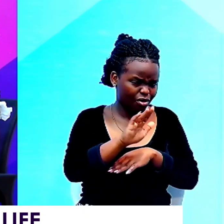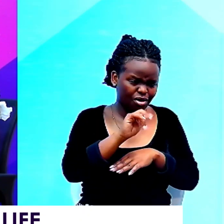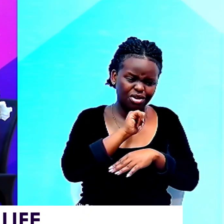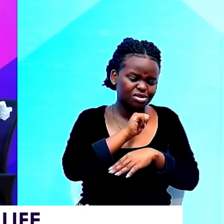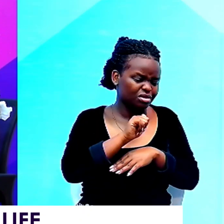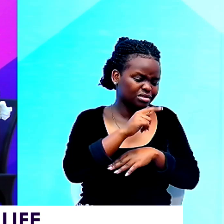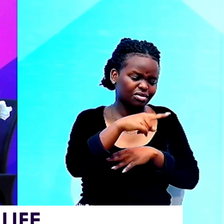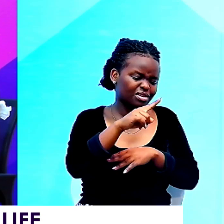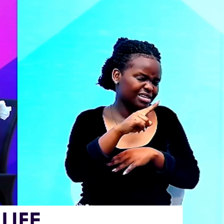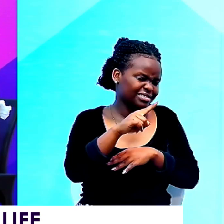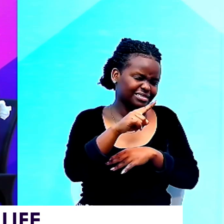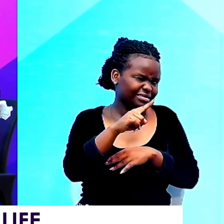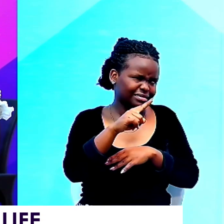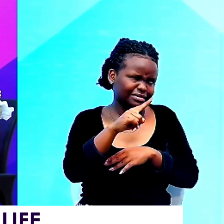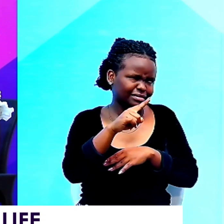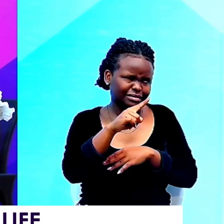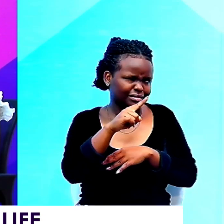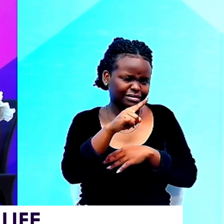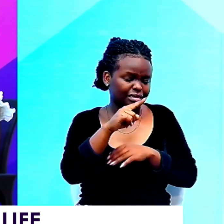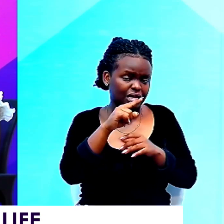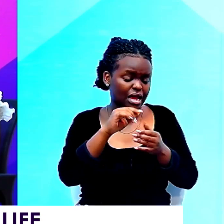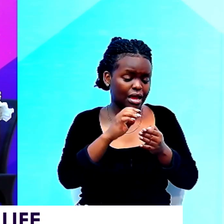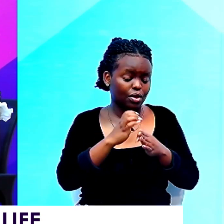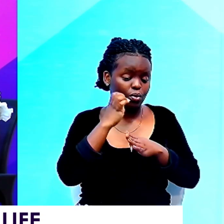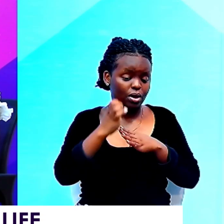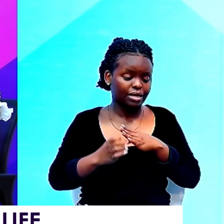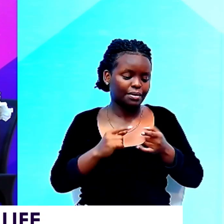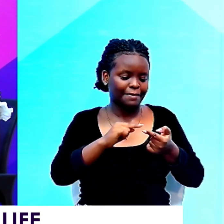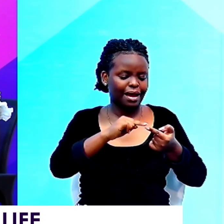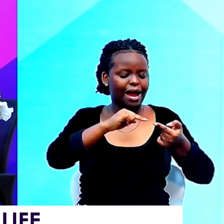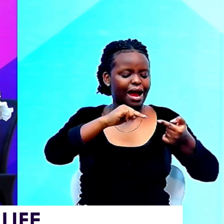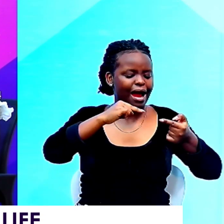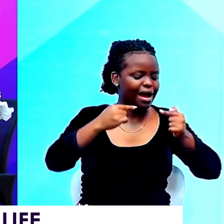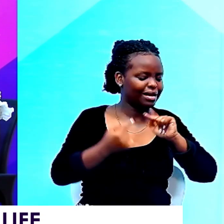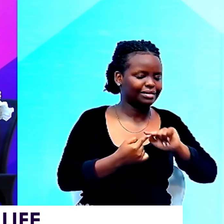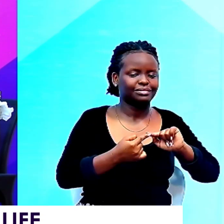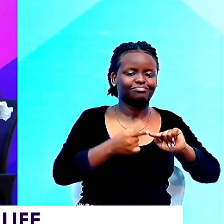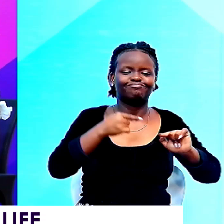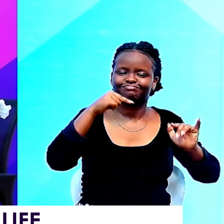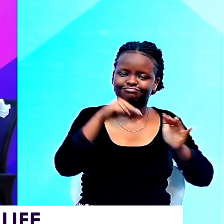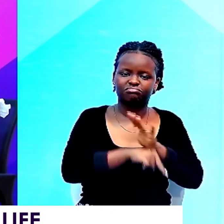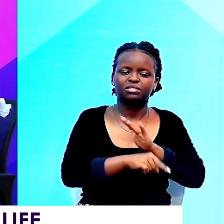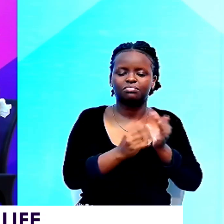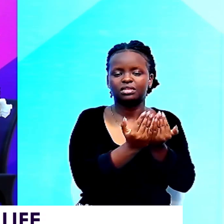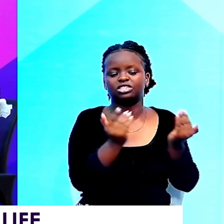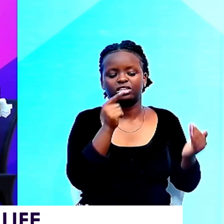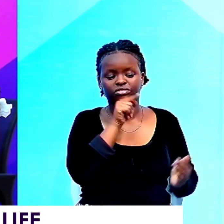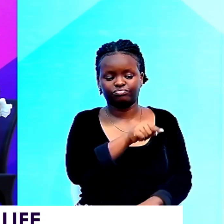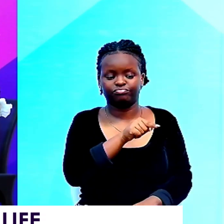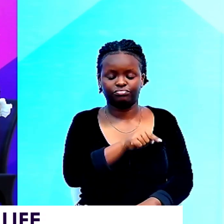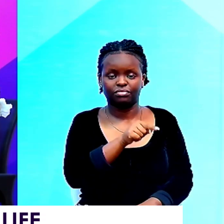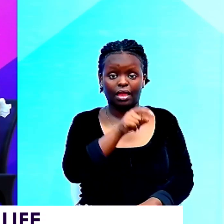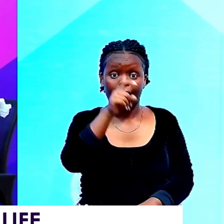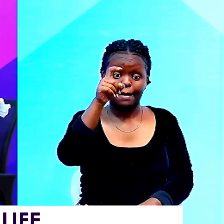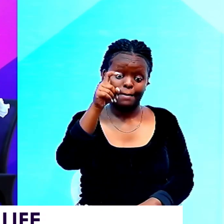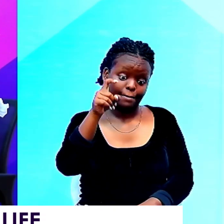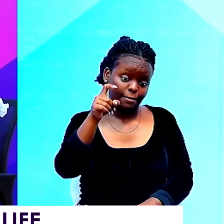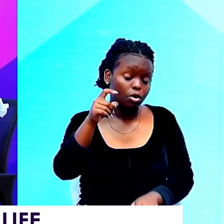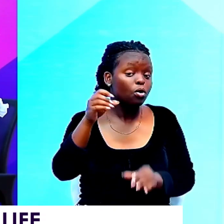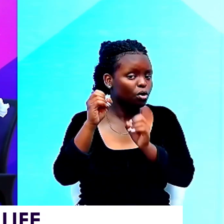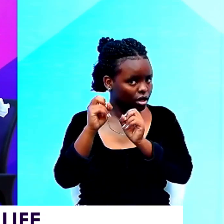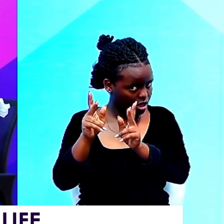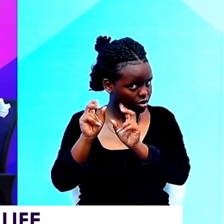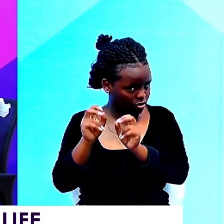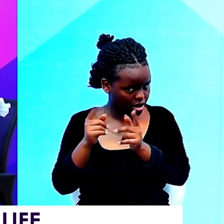right state, where you'll end up harming this child. Yeah, so you should do, but with a lot